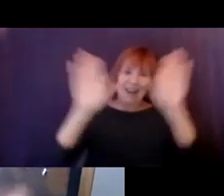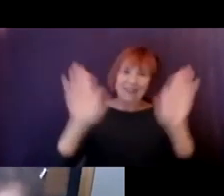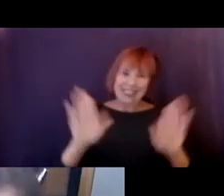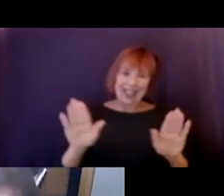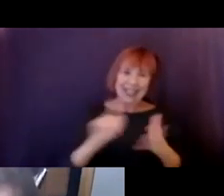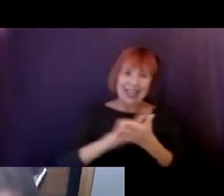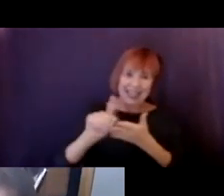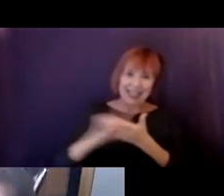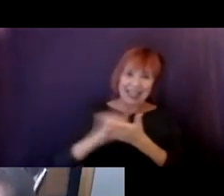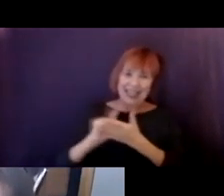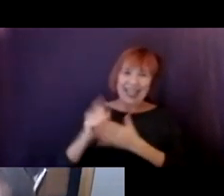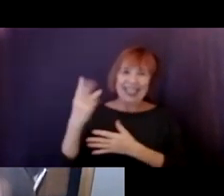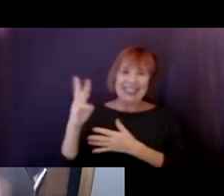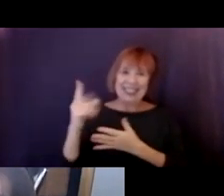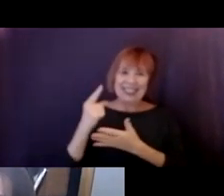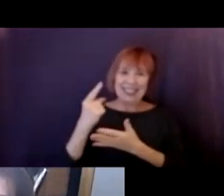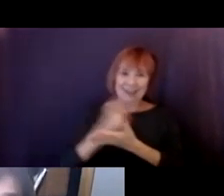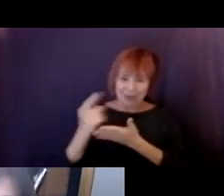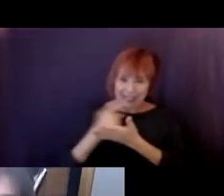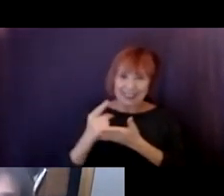yesterday, and